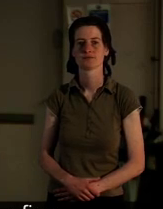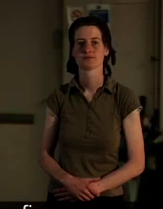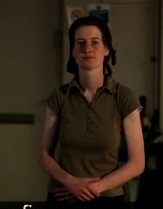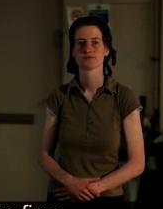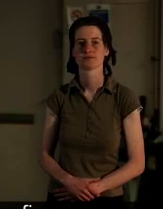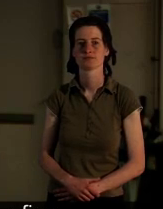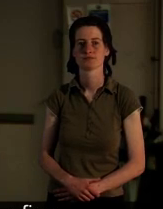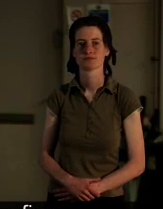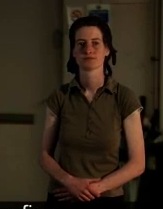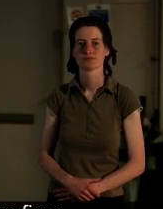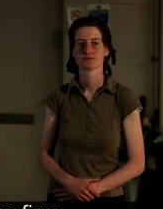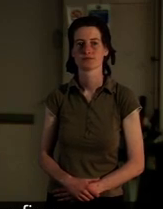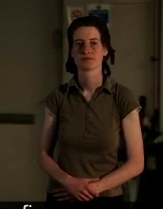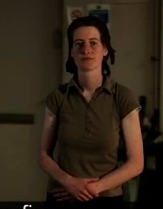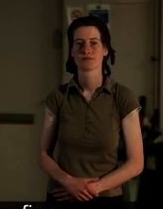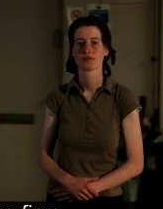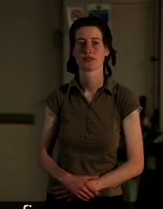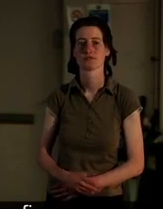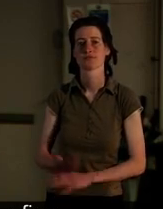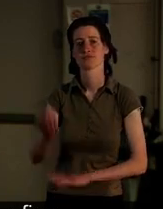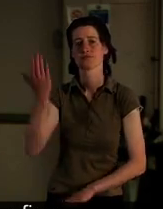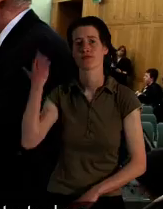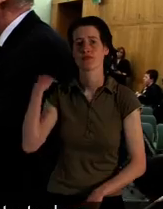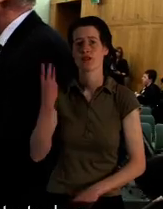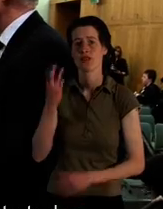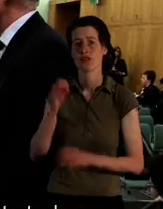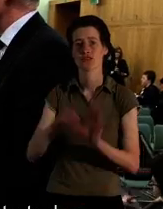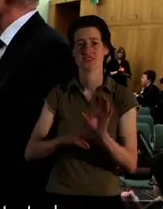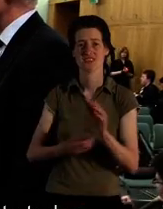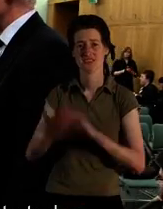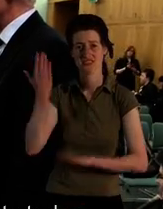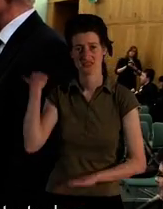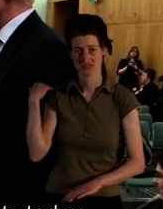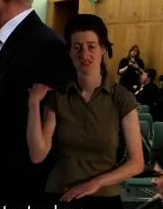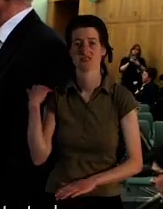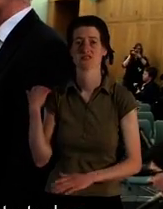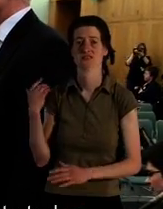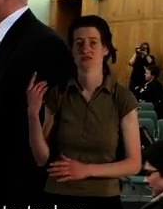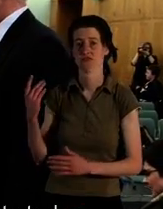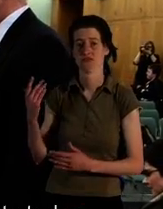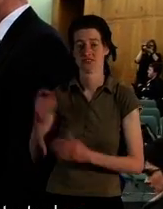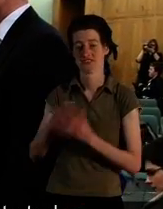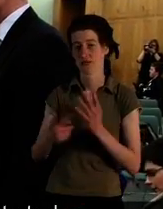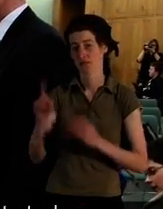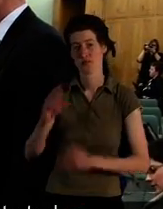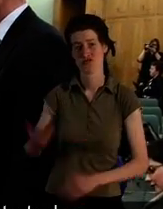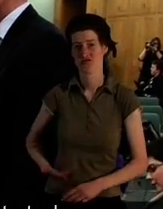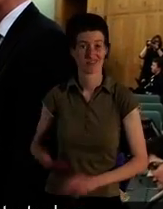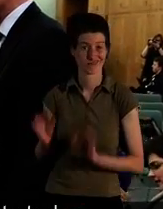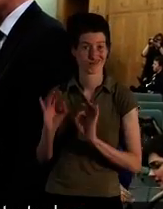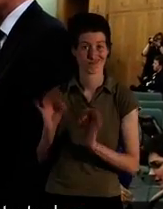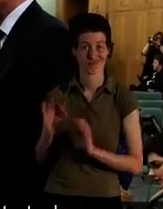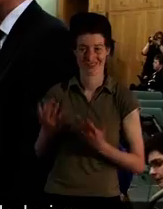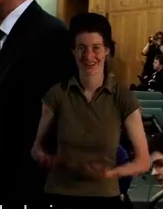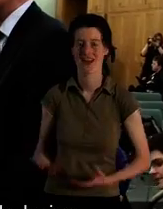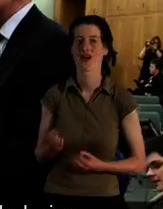we expect to happen to us. Disabled people do have more rights today than they did 30 years